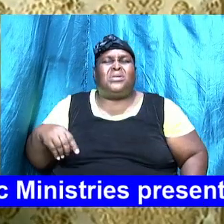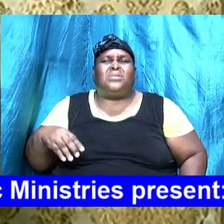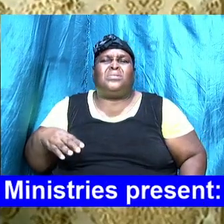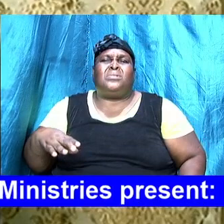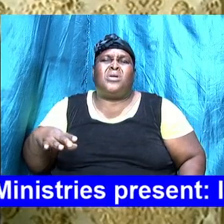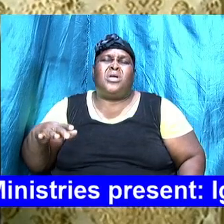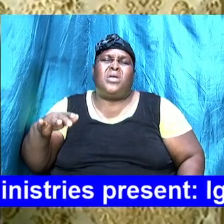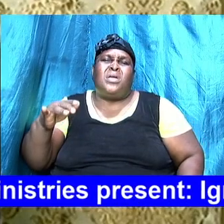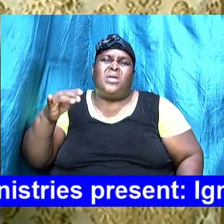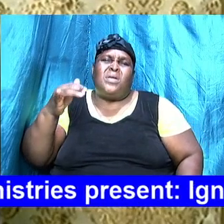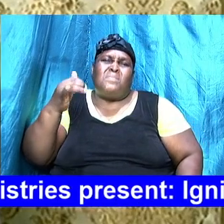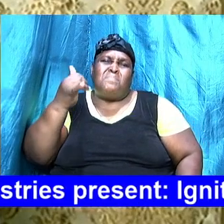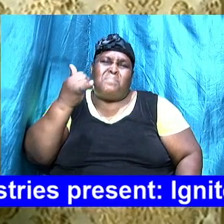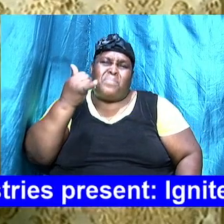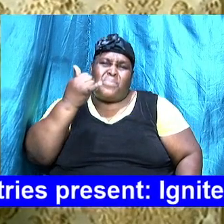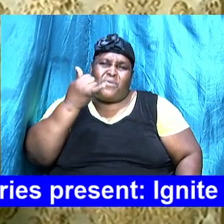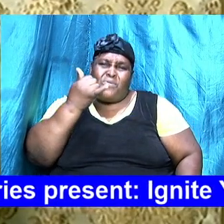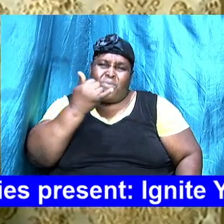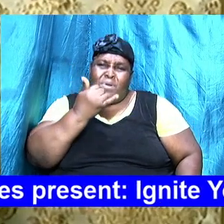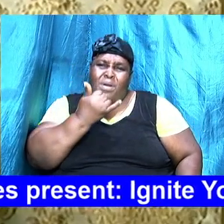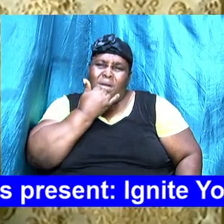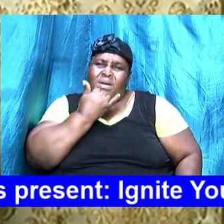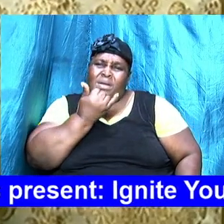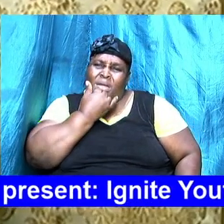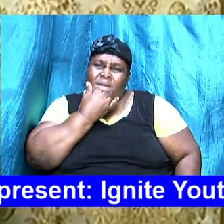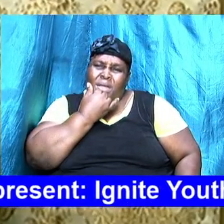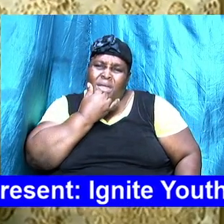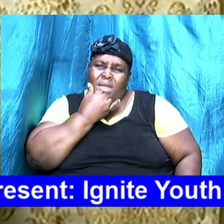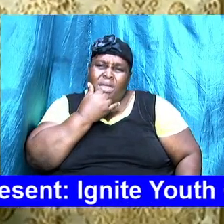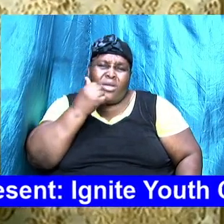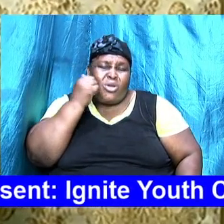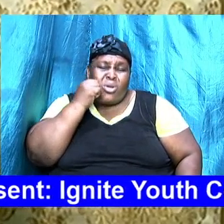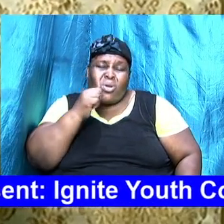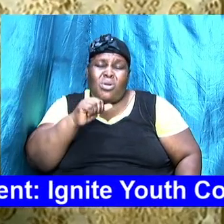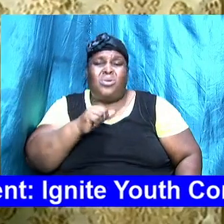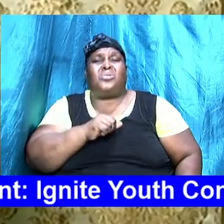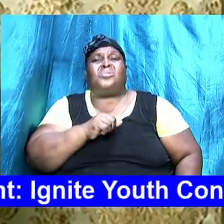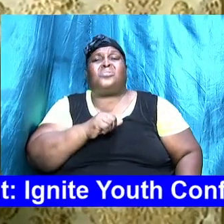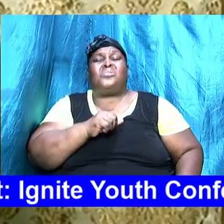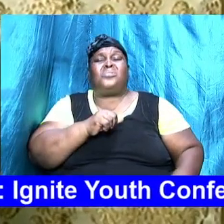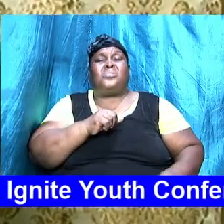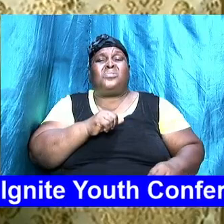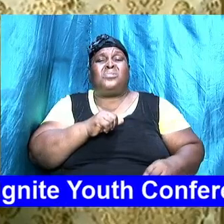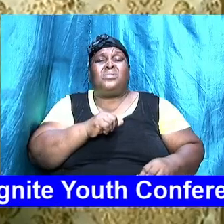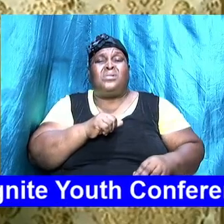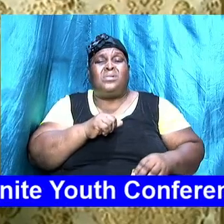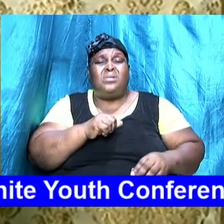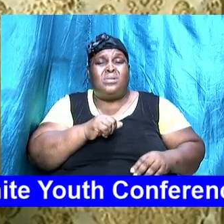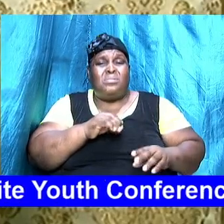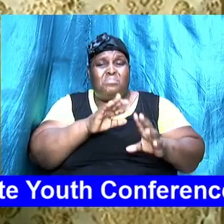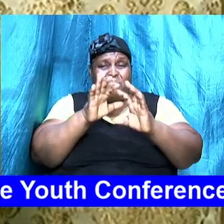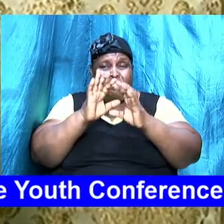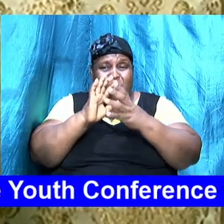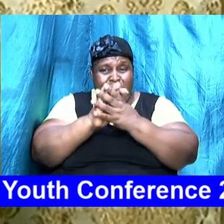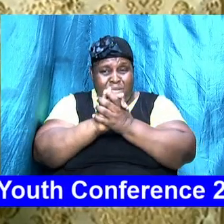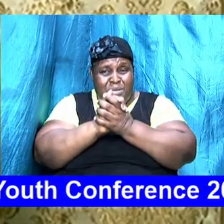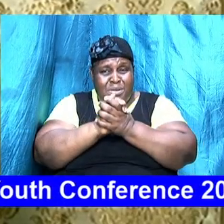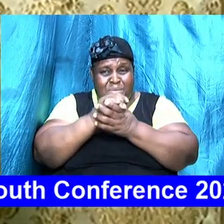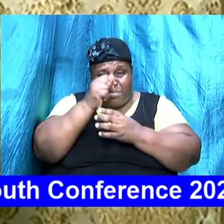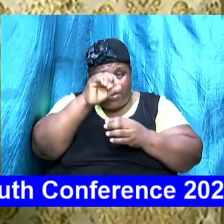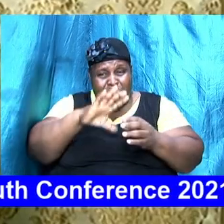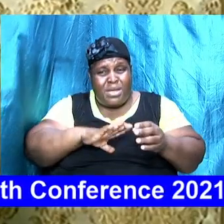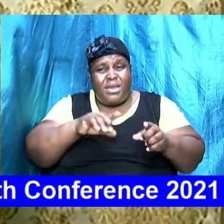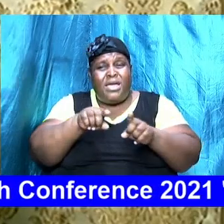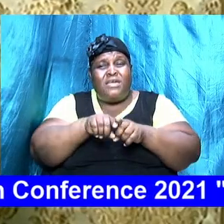up, girls end up with men who are like their fathers if they emulate them. And